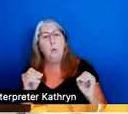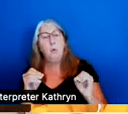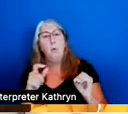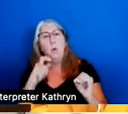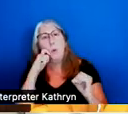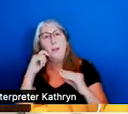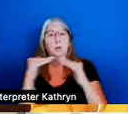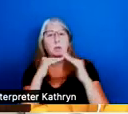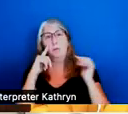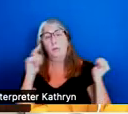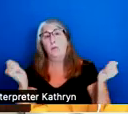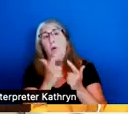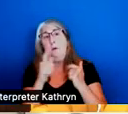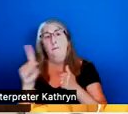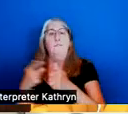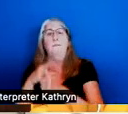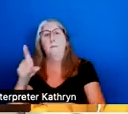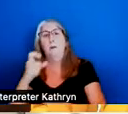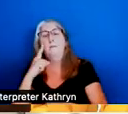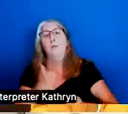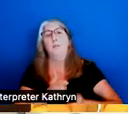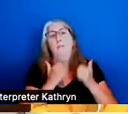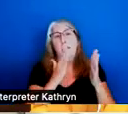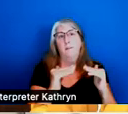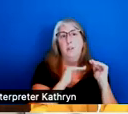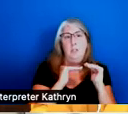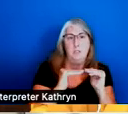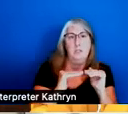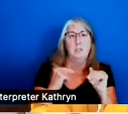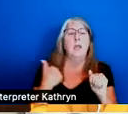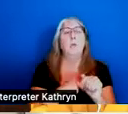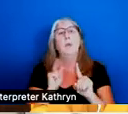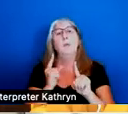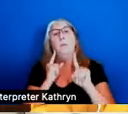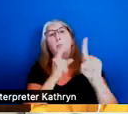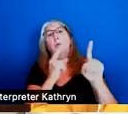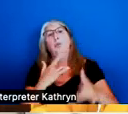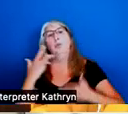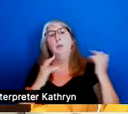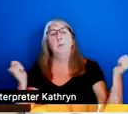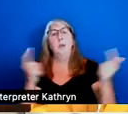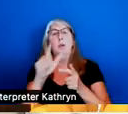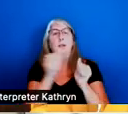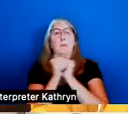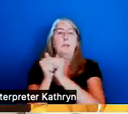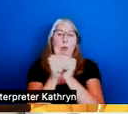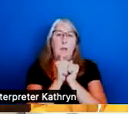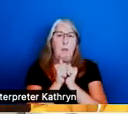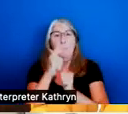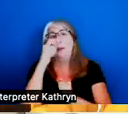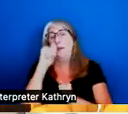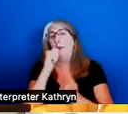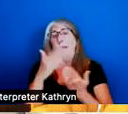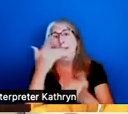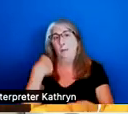justice for us. And we are cultivating joy. And we all need to be together because it's not easy